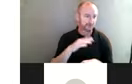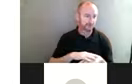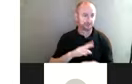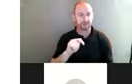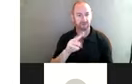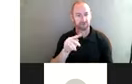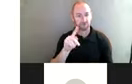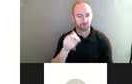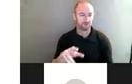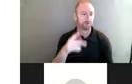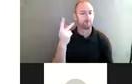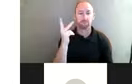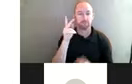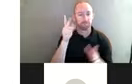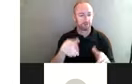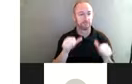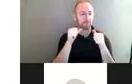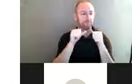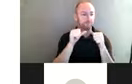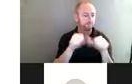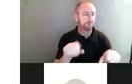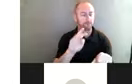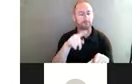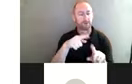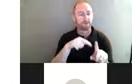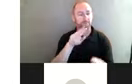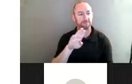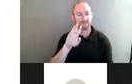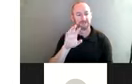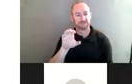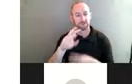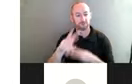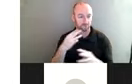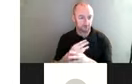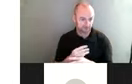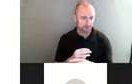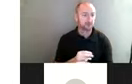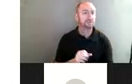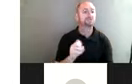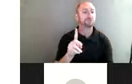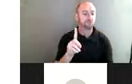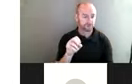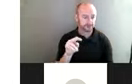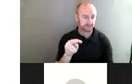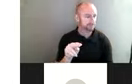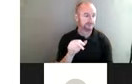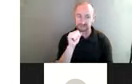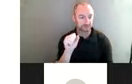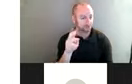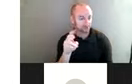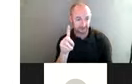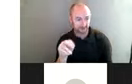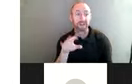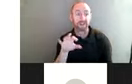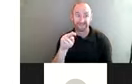where someone was posting this map from BBC World. And it turns out that they do have Sweden labeled, and that is not Sweden, it's actually